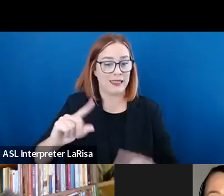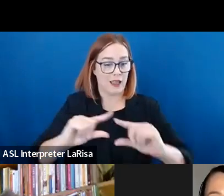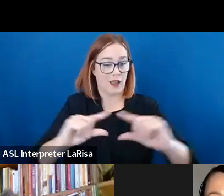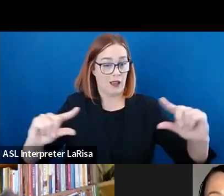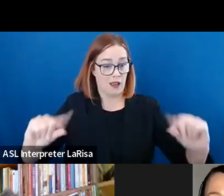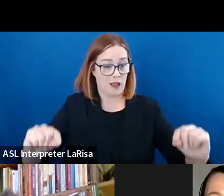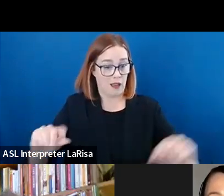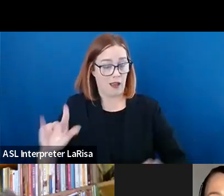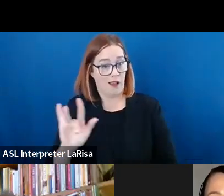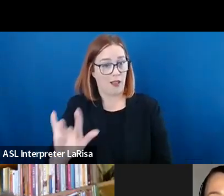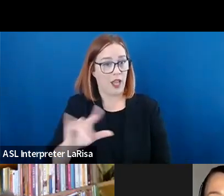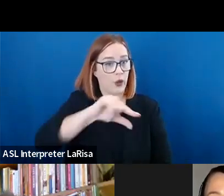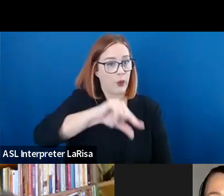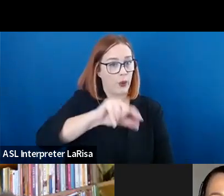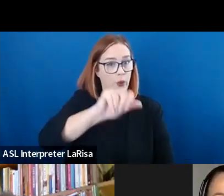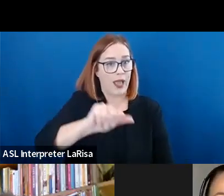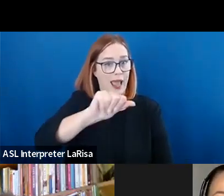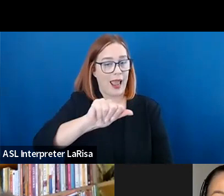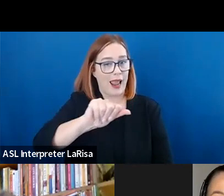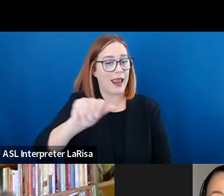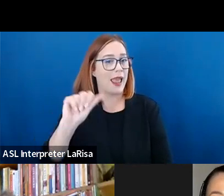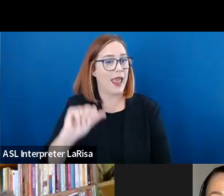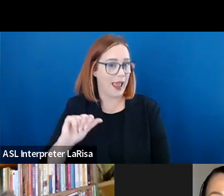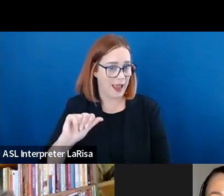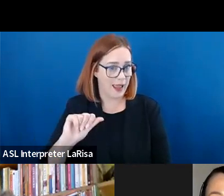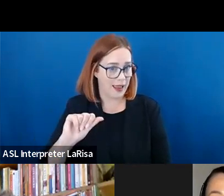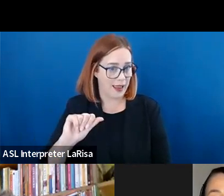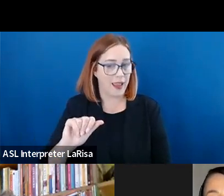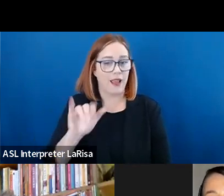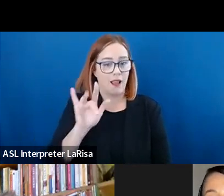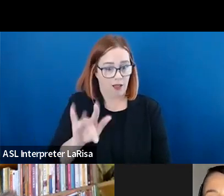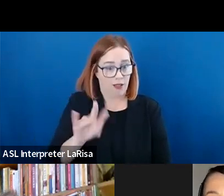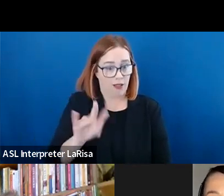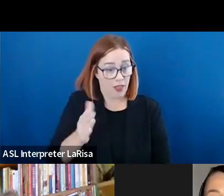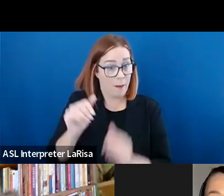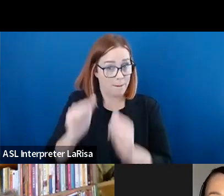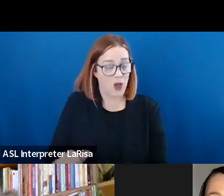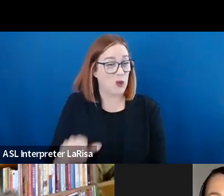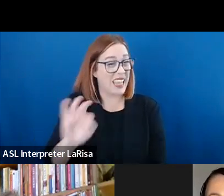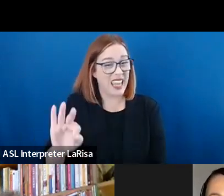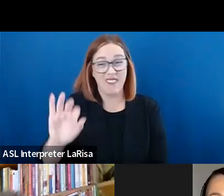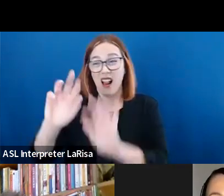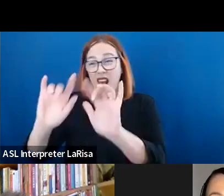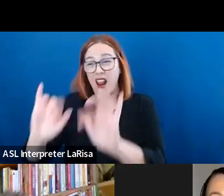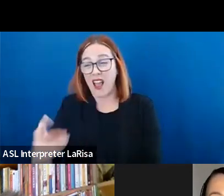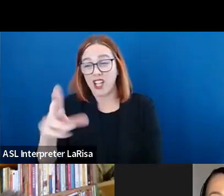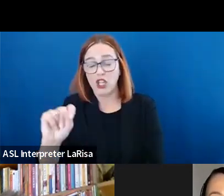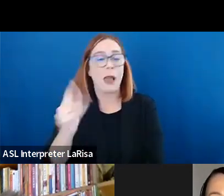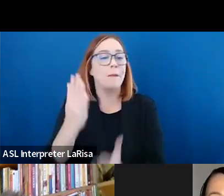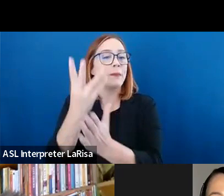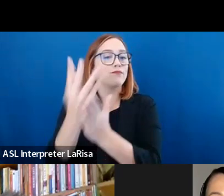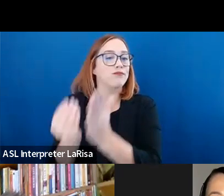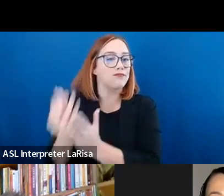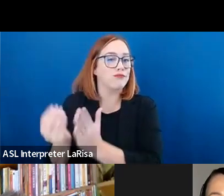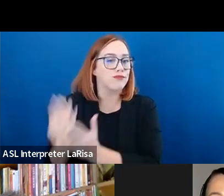only submit questions there as they may get lost in the chat. To ask a question or make a comment, you can